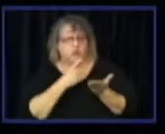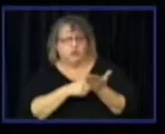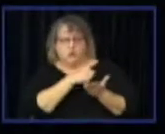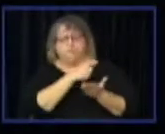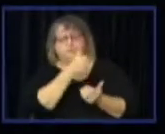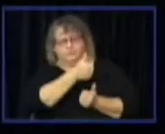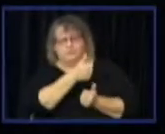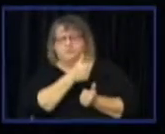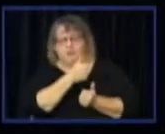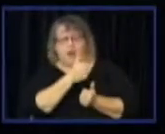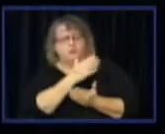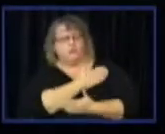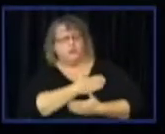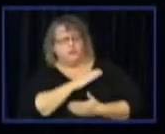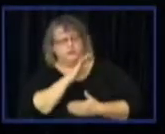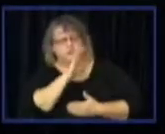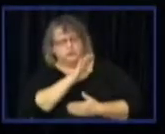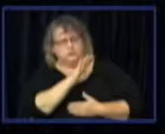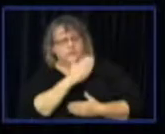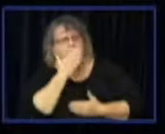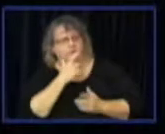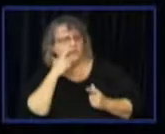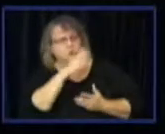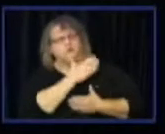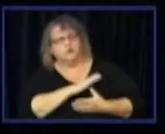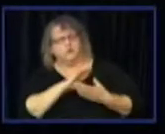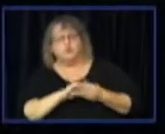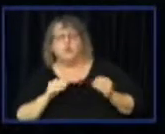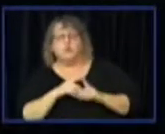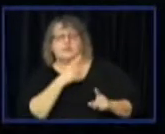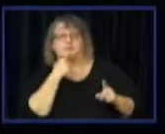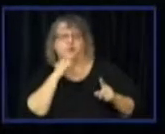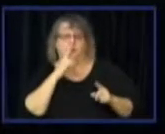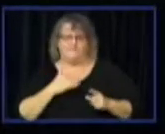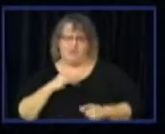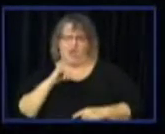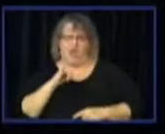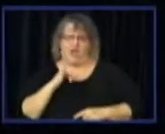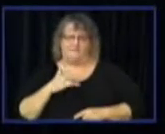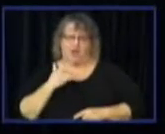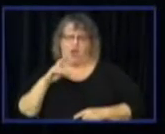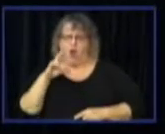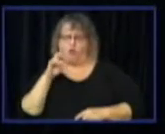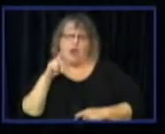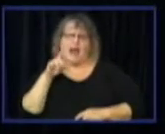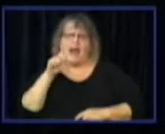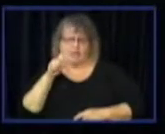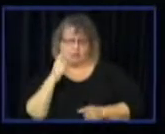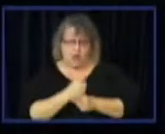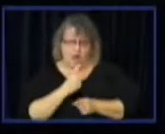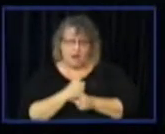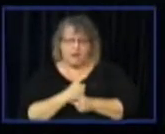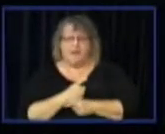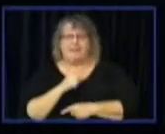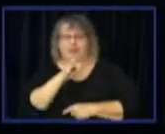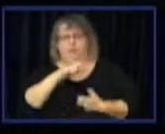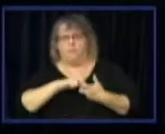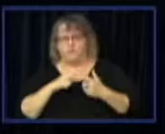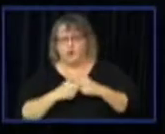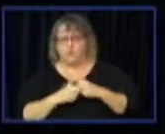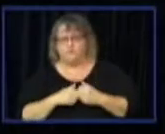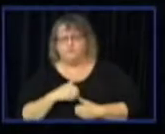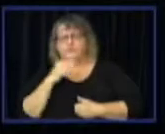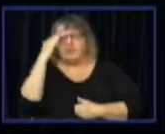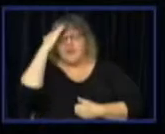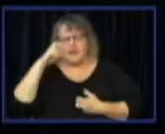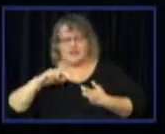here. So I really want to thank you for that. You said you felt like you were a little reckless. And the problem is